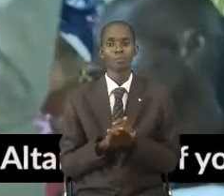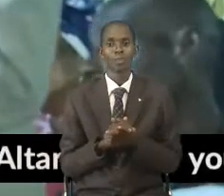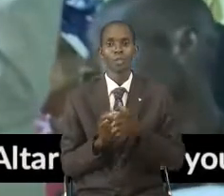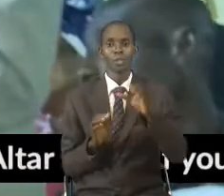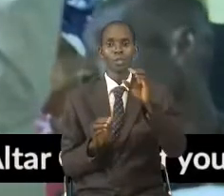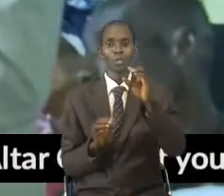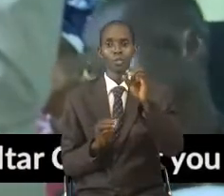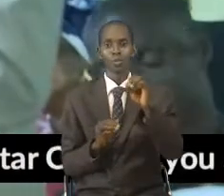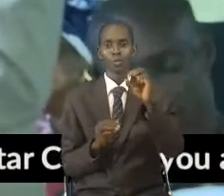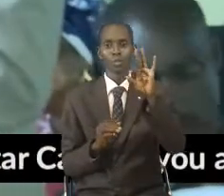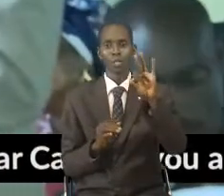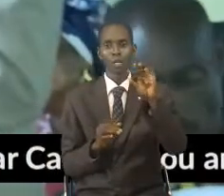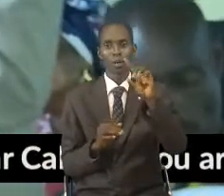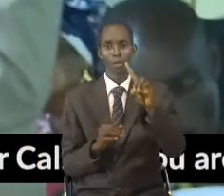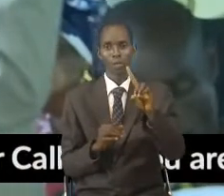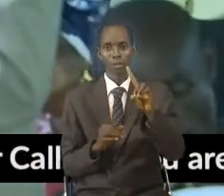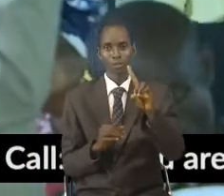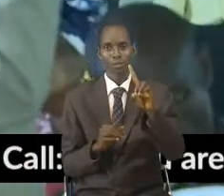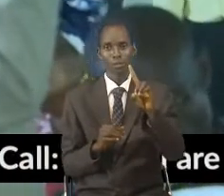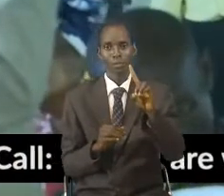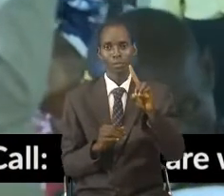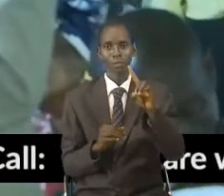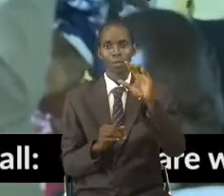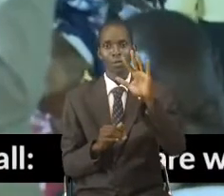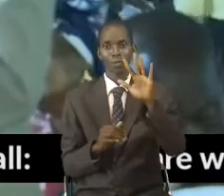091-5444-9263. The number again,